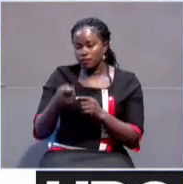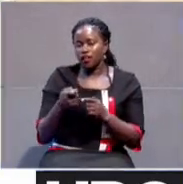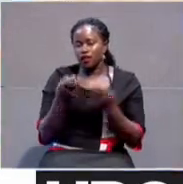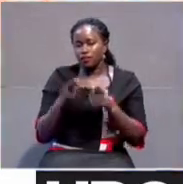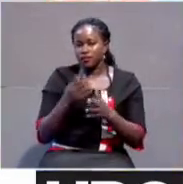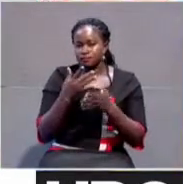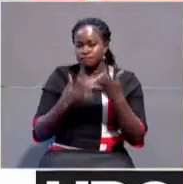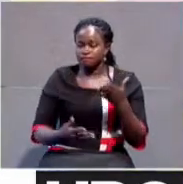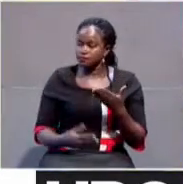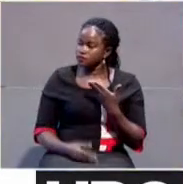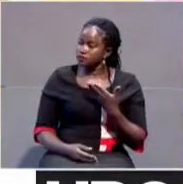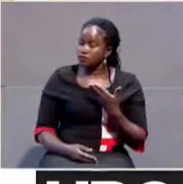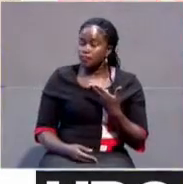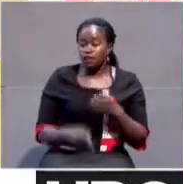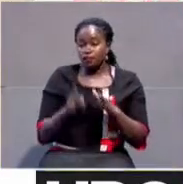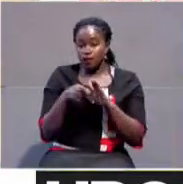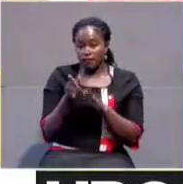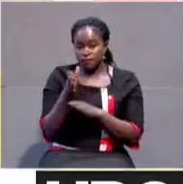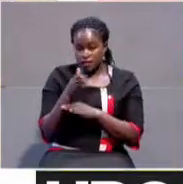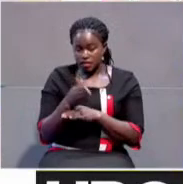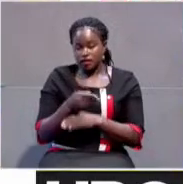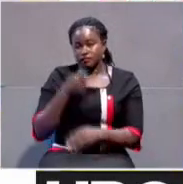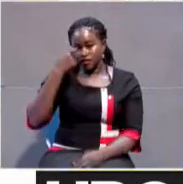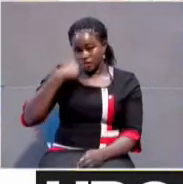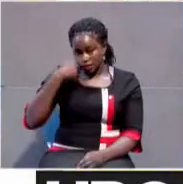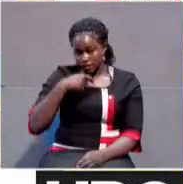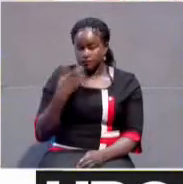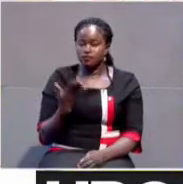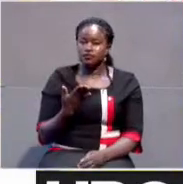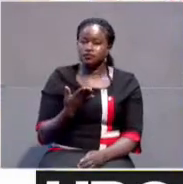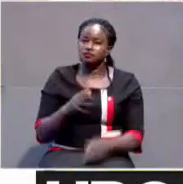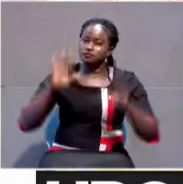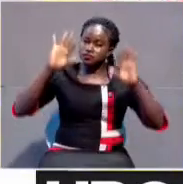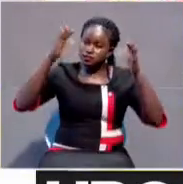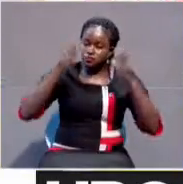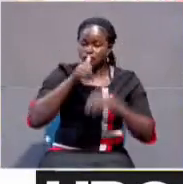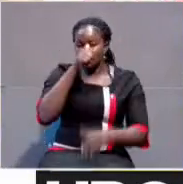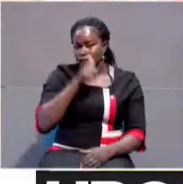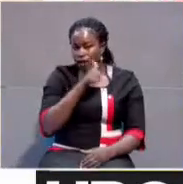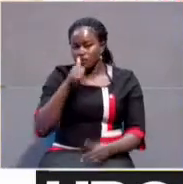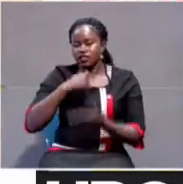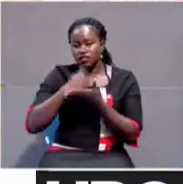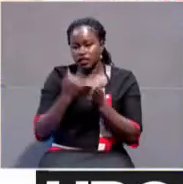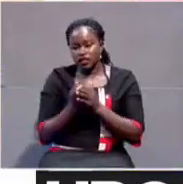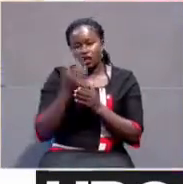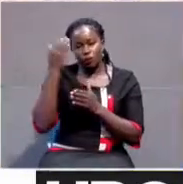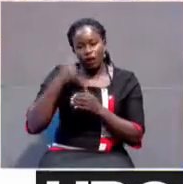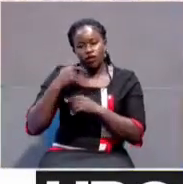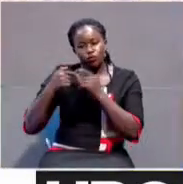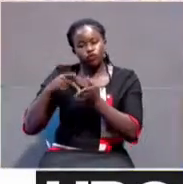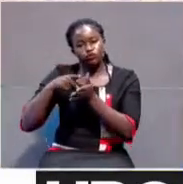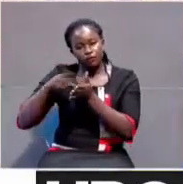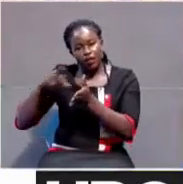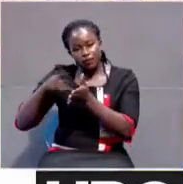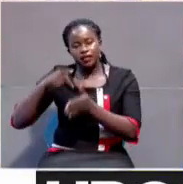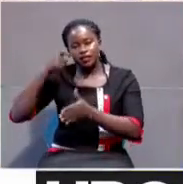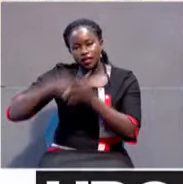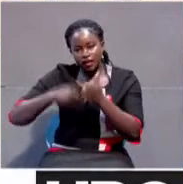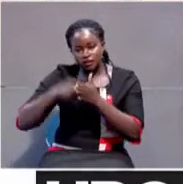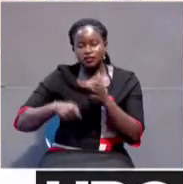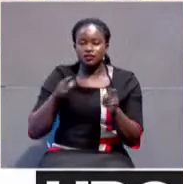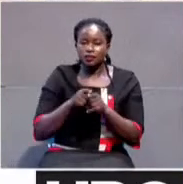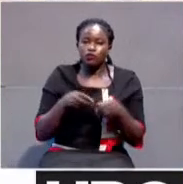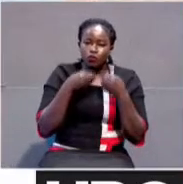look. The Prime Minister, Dr. Akana Rugunda, has commended the private sector for paying taxes that provide goods